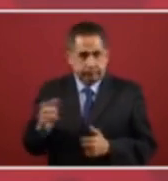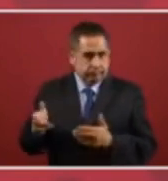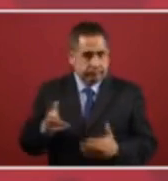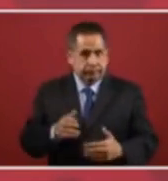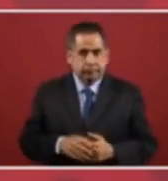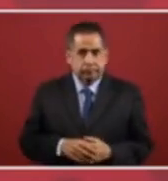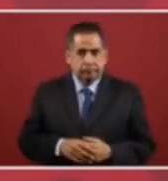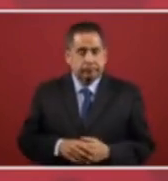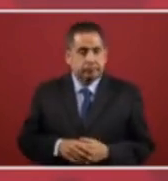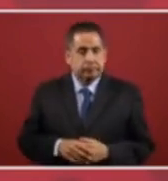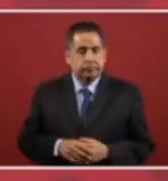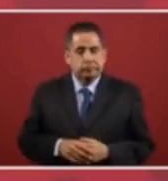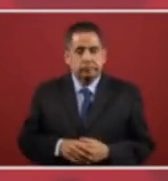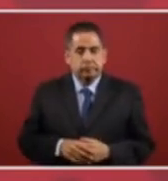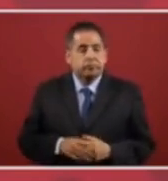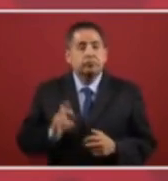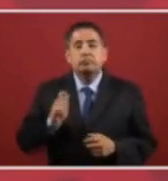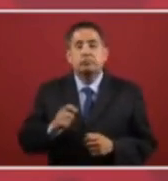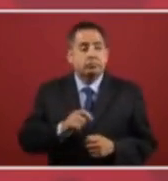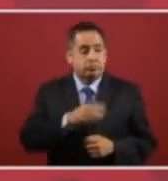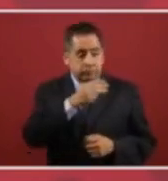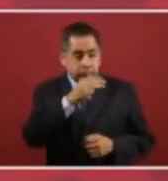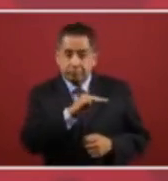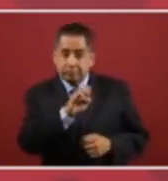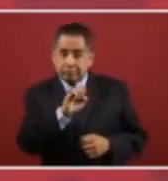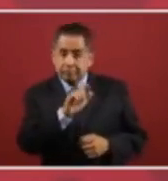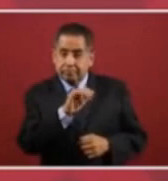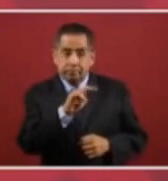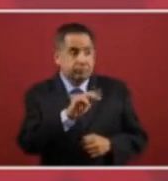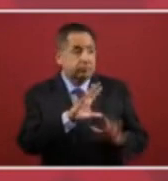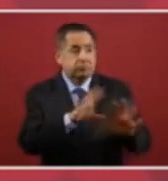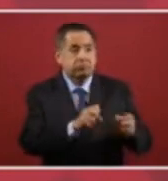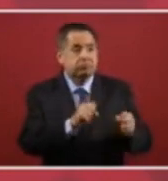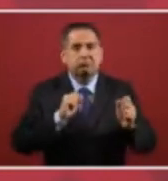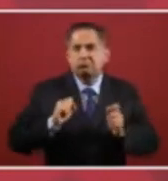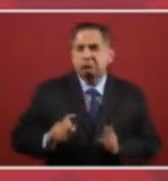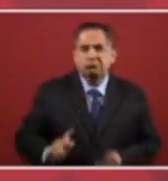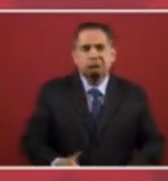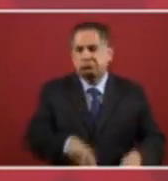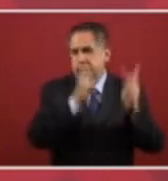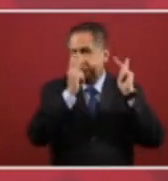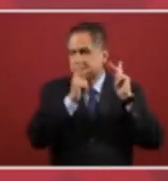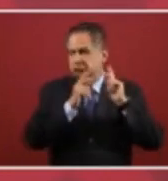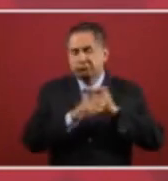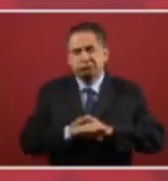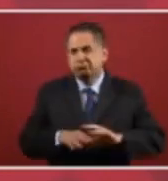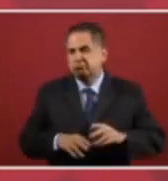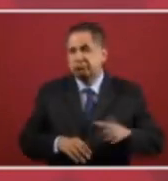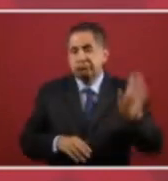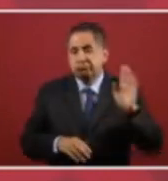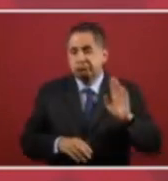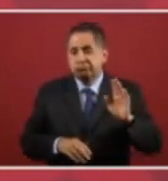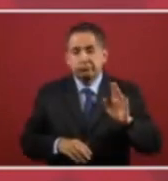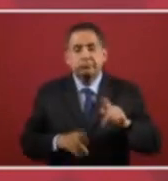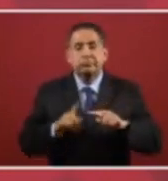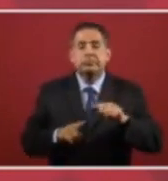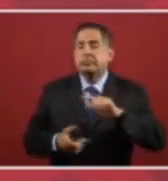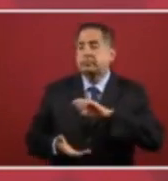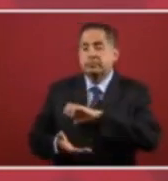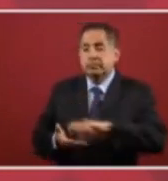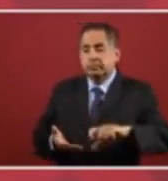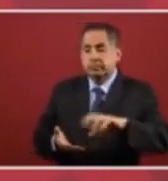Fox y venden Mexicana. And so they sold Mexicana. Y la compra,